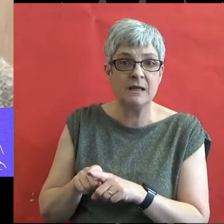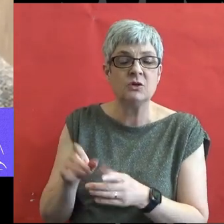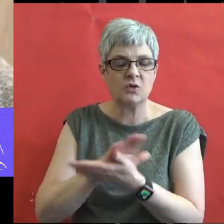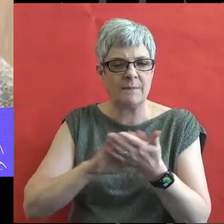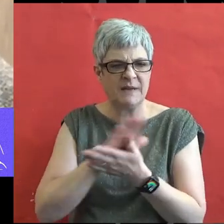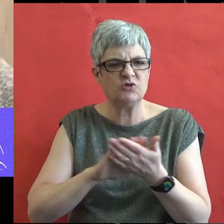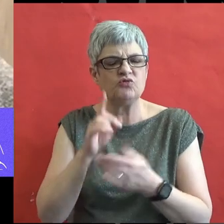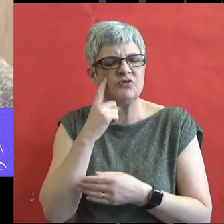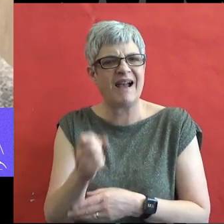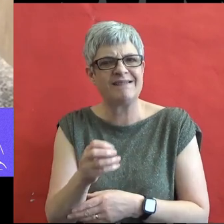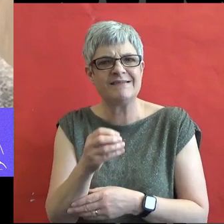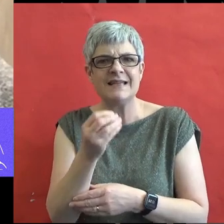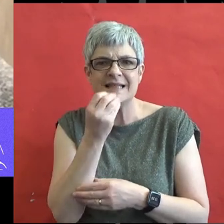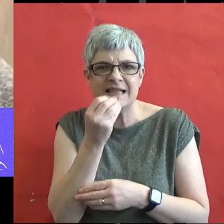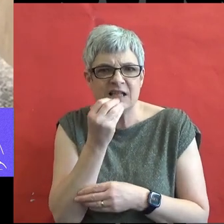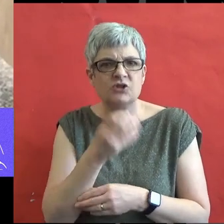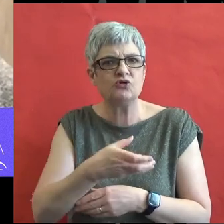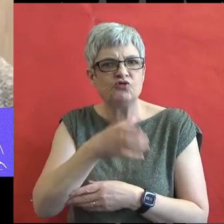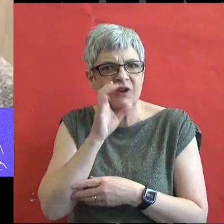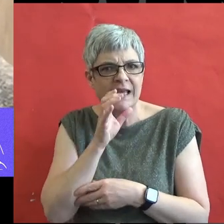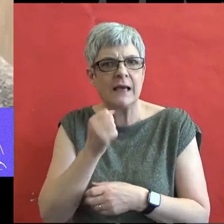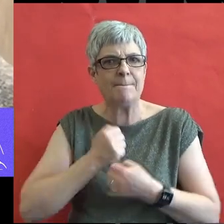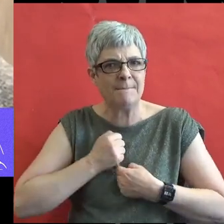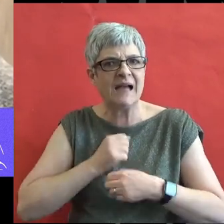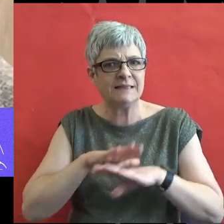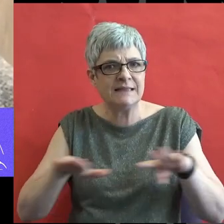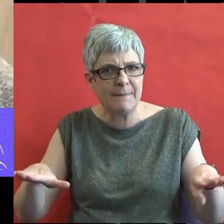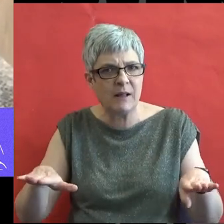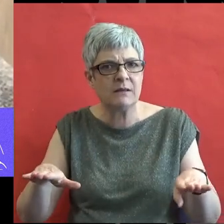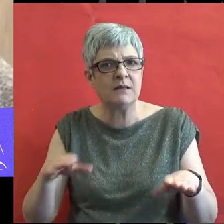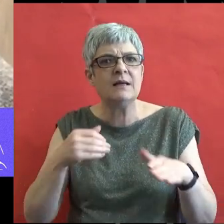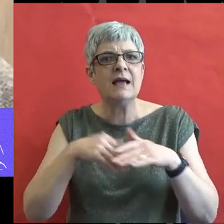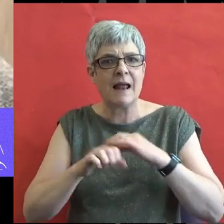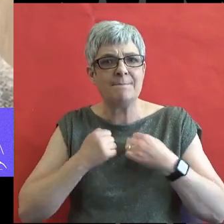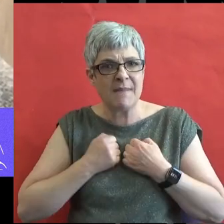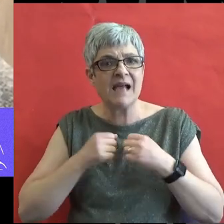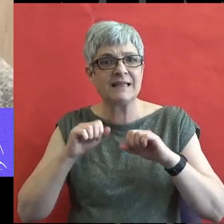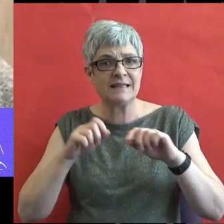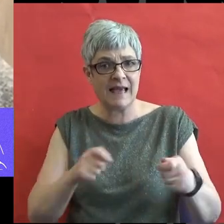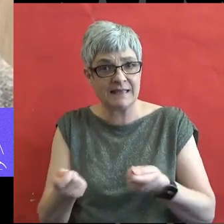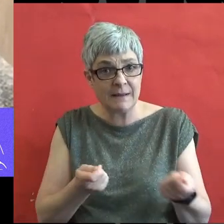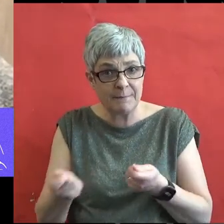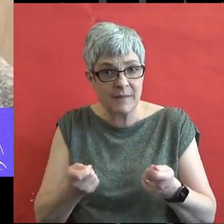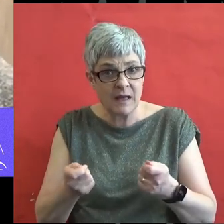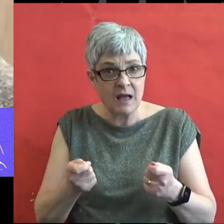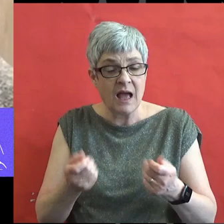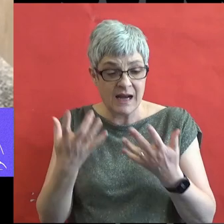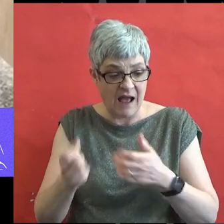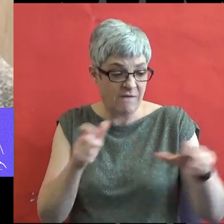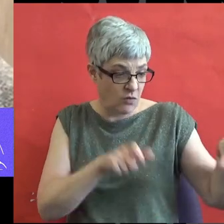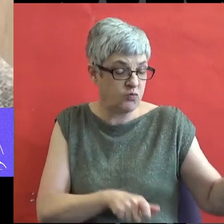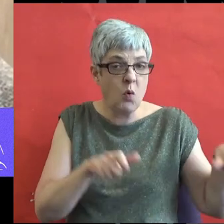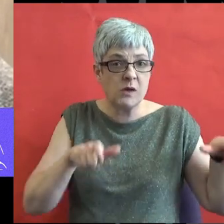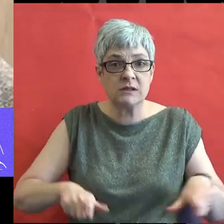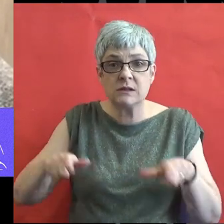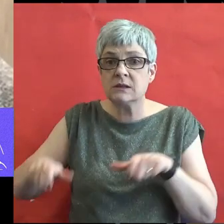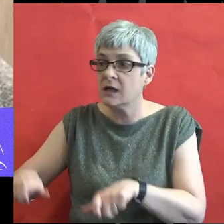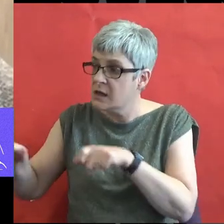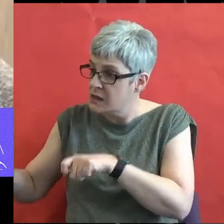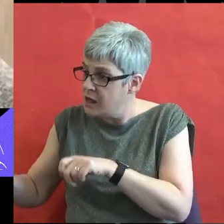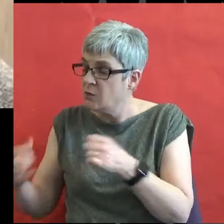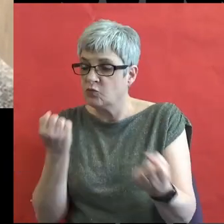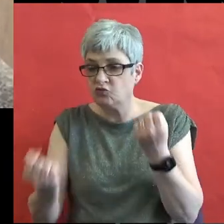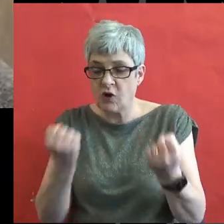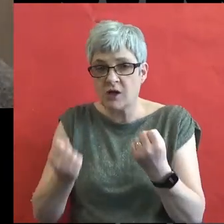may eat and drink at my table in my kingdom and sit on thrones, judging the 12 tribes of